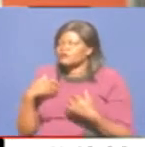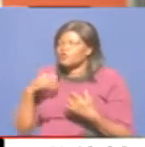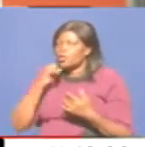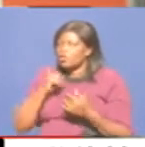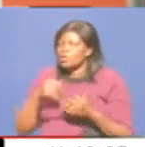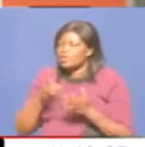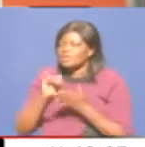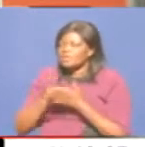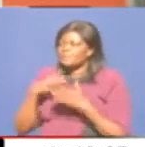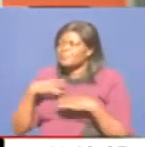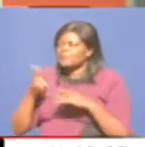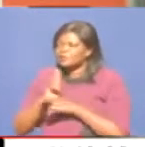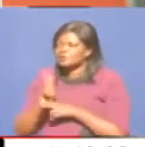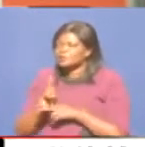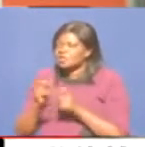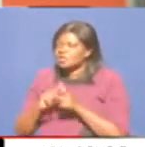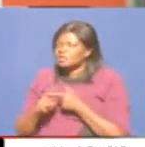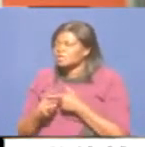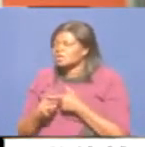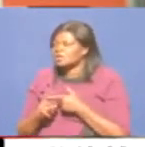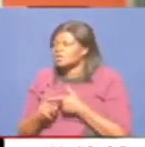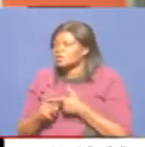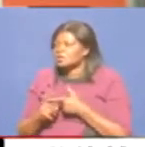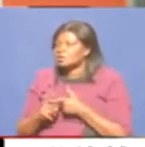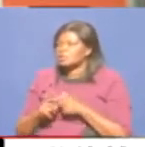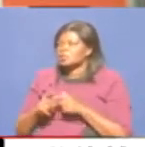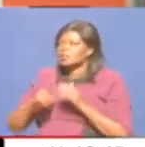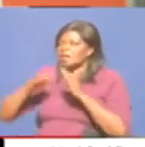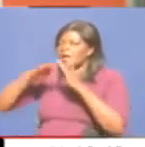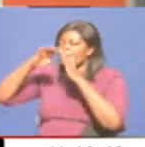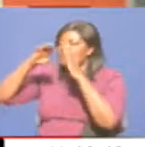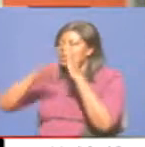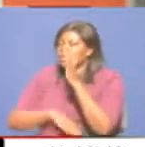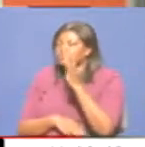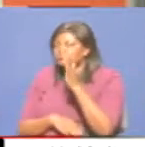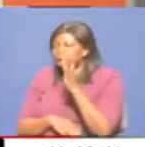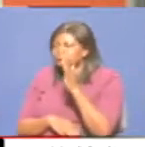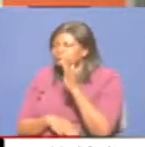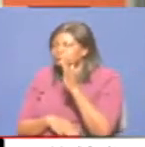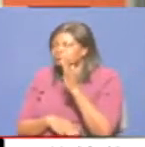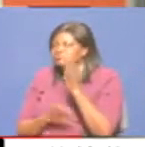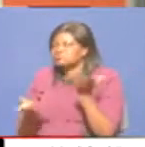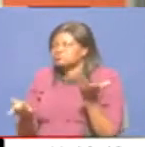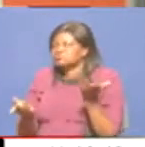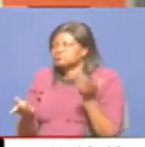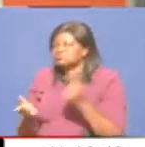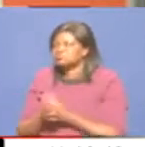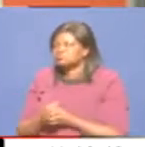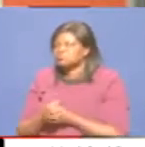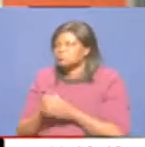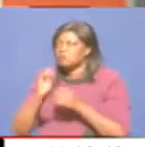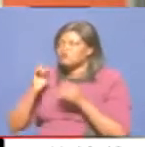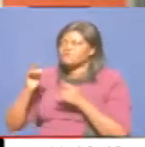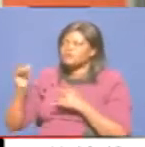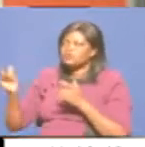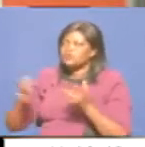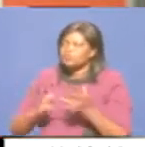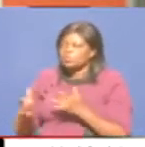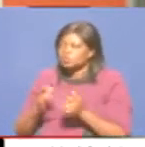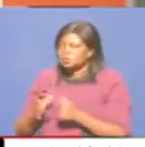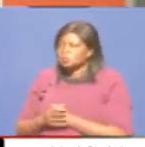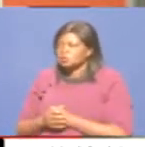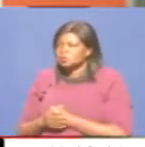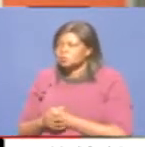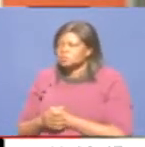that the up-down yeah. economy, you know, is always working. You get this. If you look at, for example, the Asian